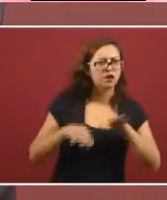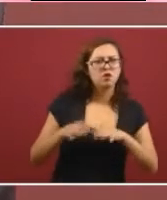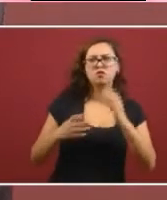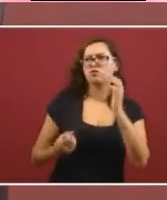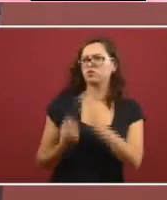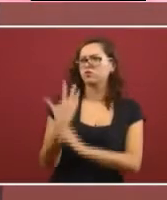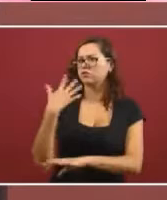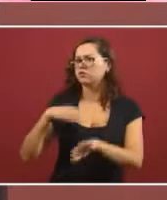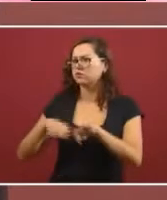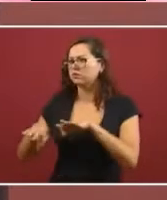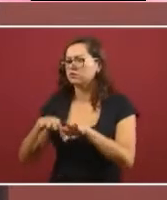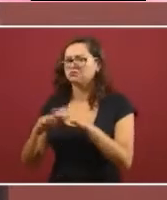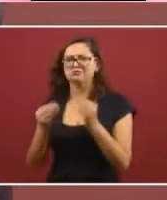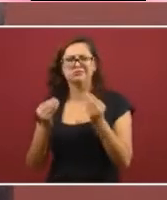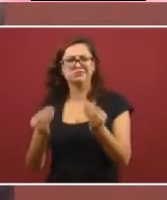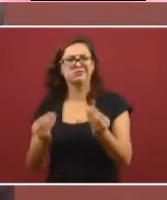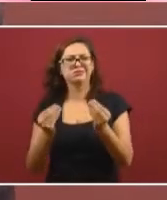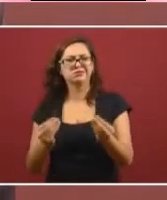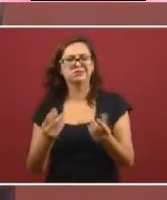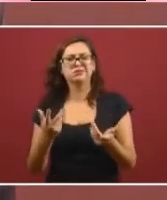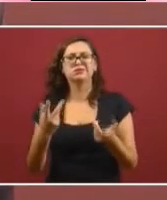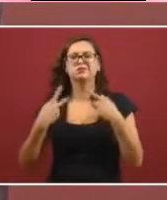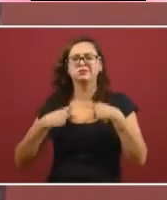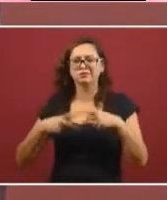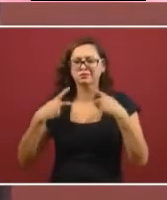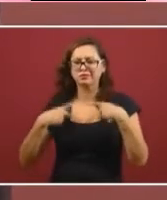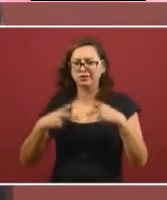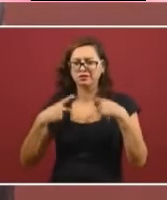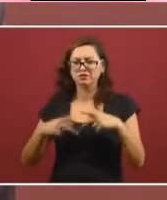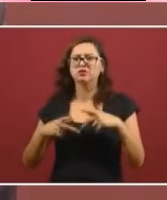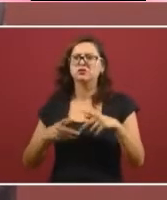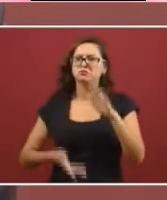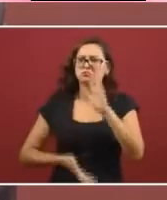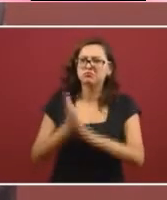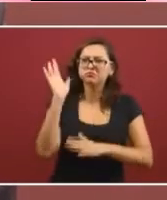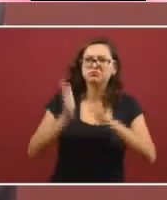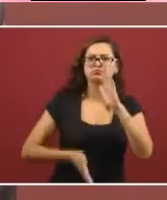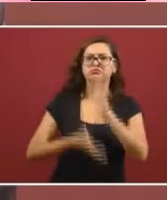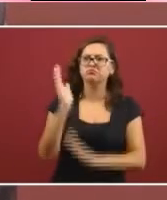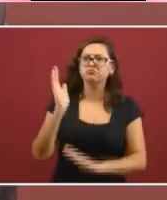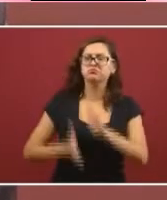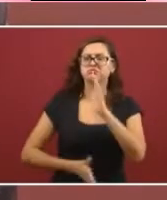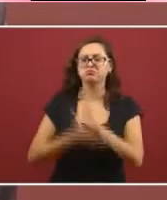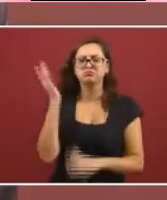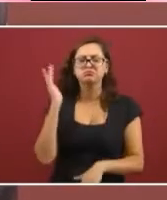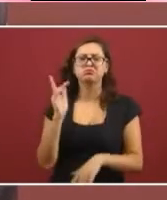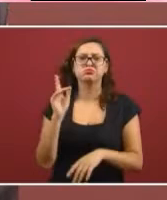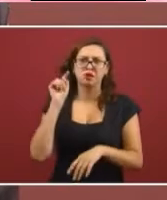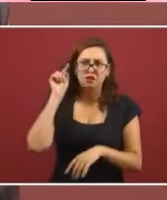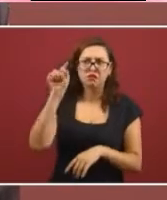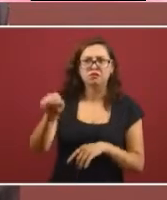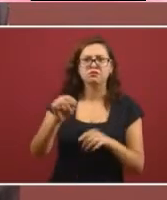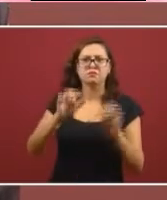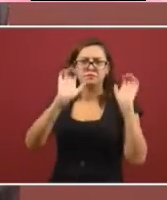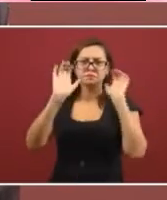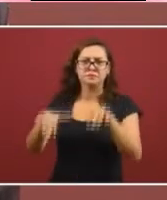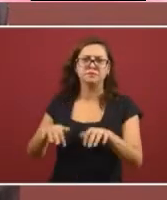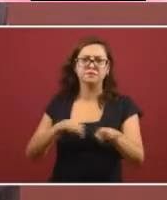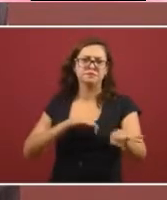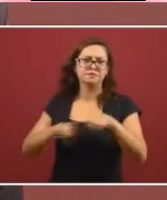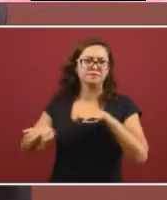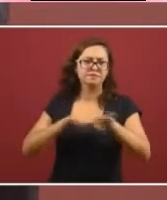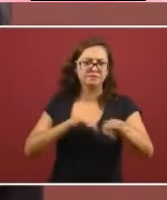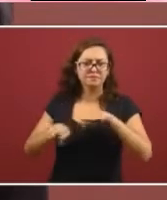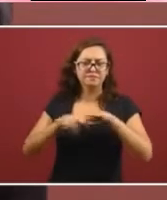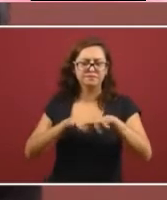jobs. Llegan muchos a buscarse la vida. Many go to look for their way of life